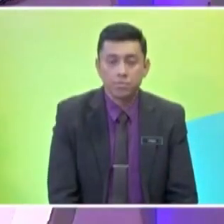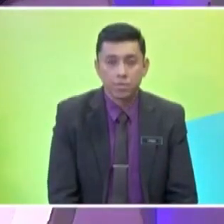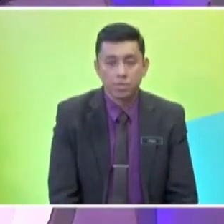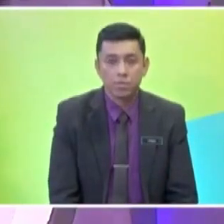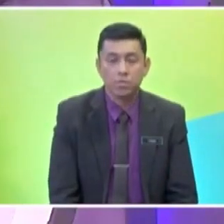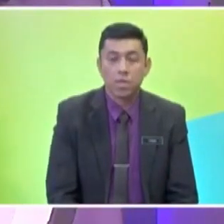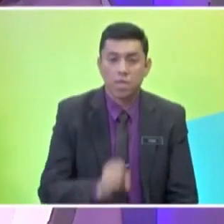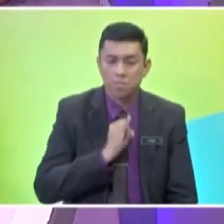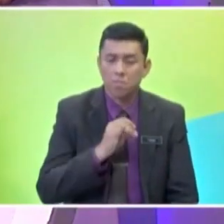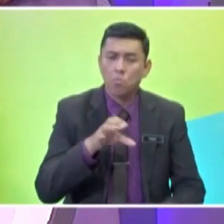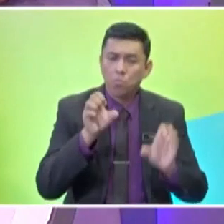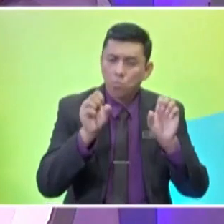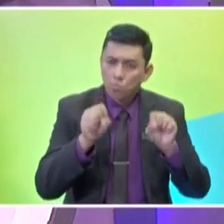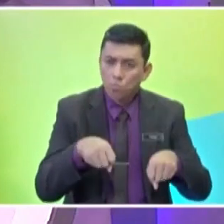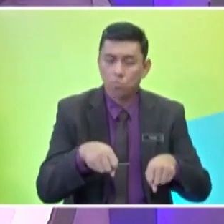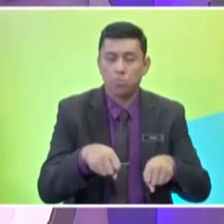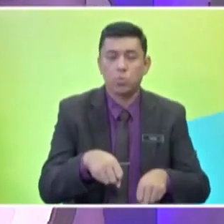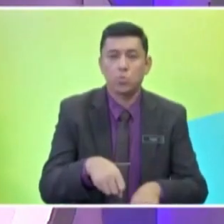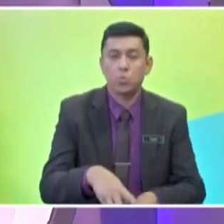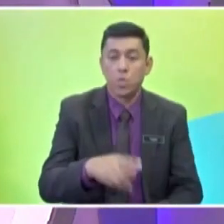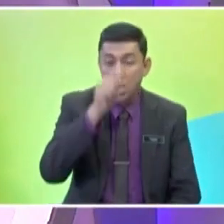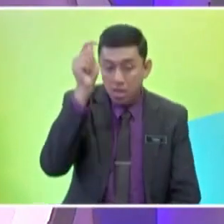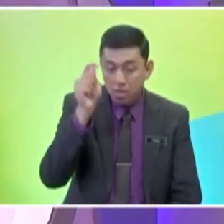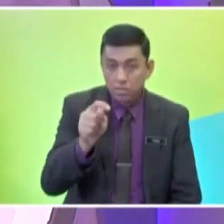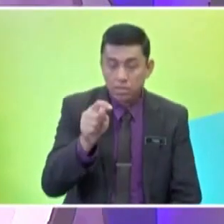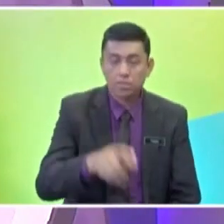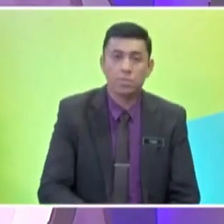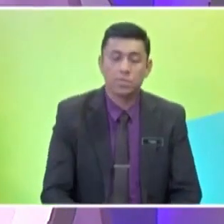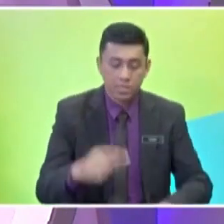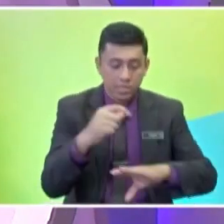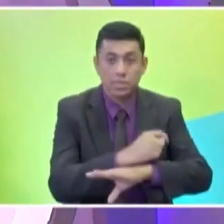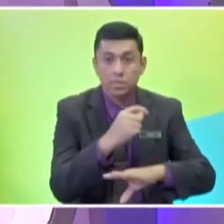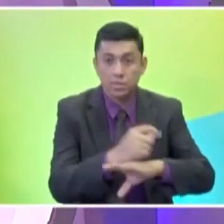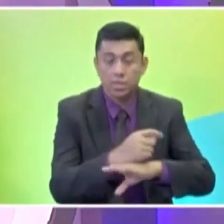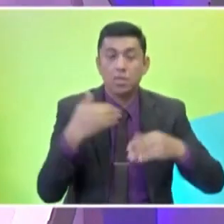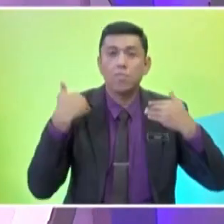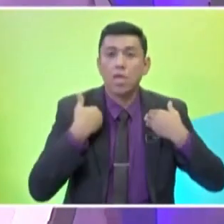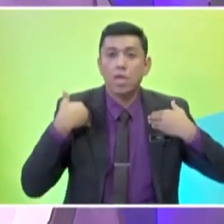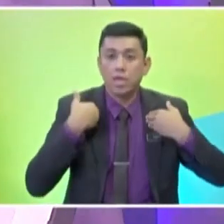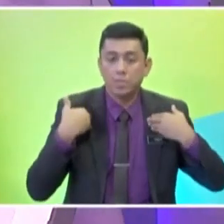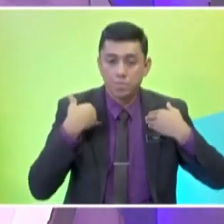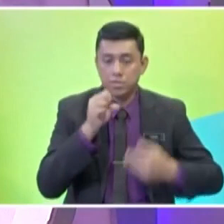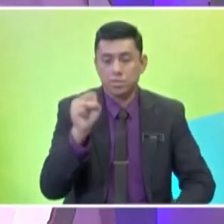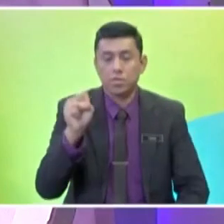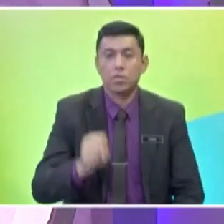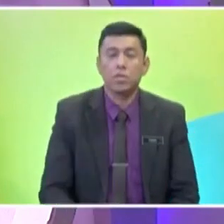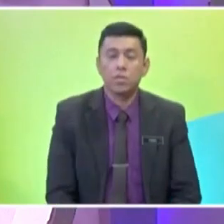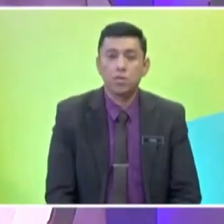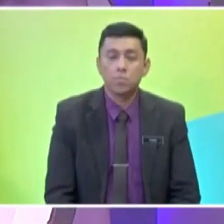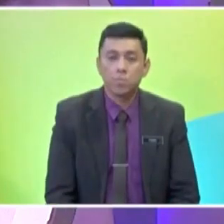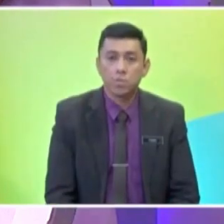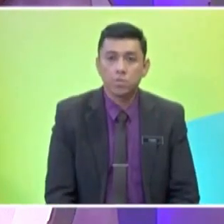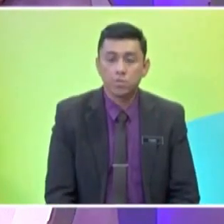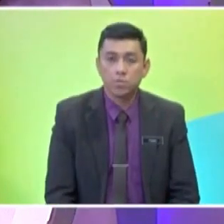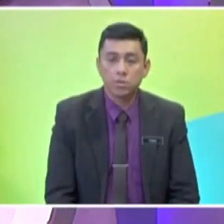I'm going to ask you. Okay, we have looked into a few tame animals. Six animals. Yes, six animals. Yeah. Okay.